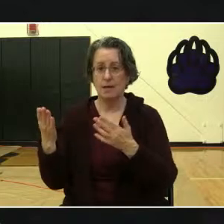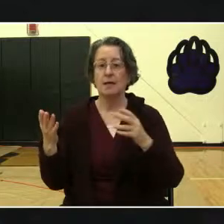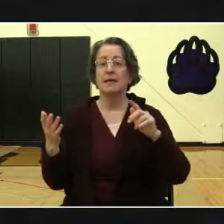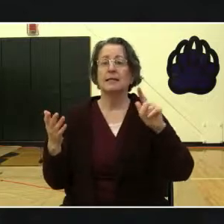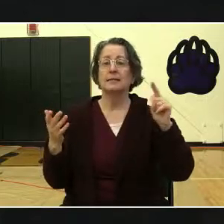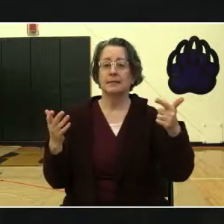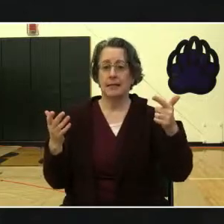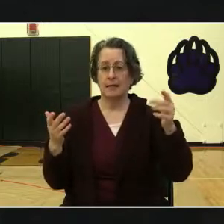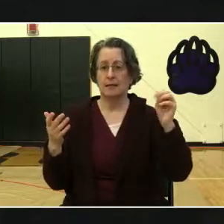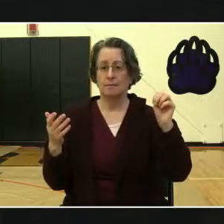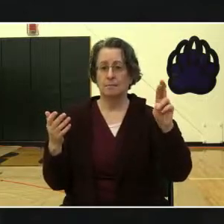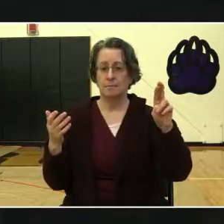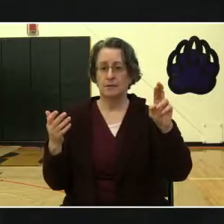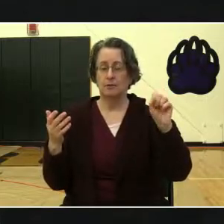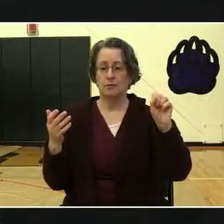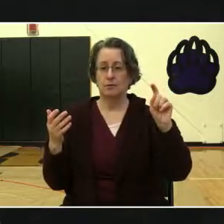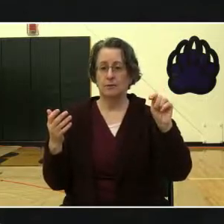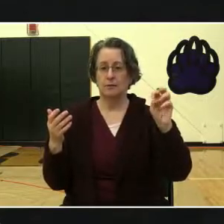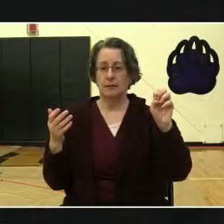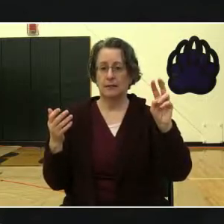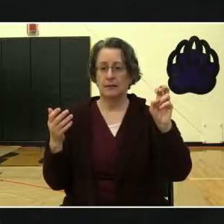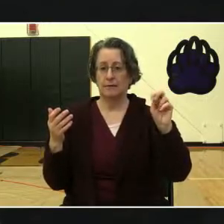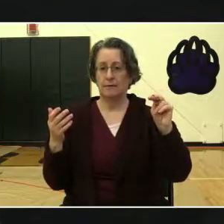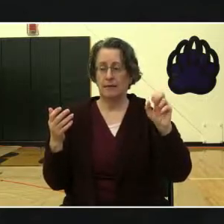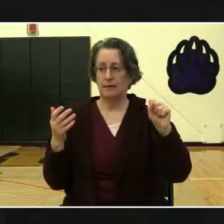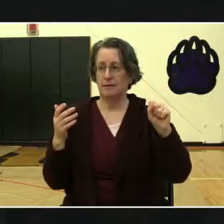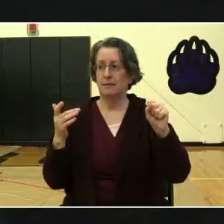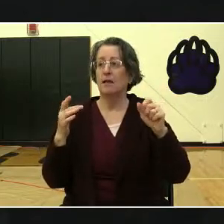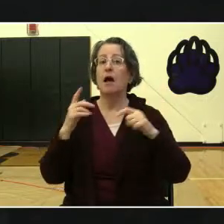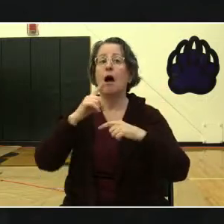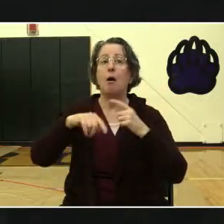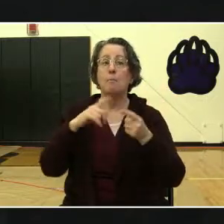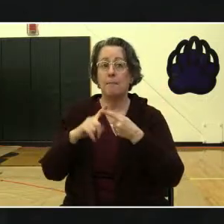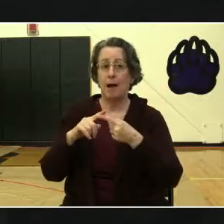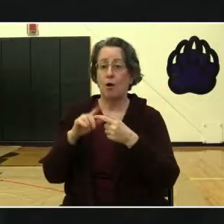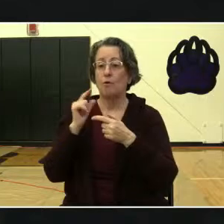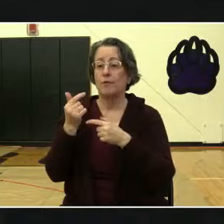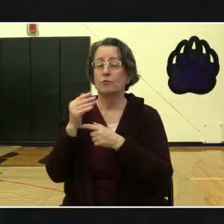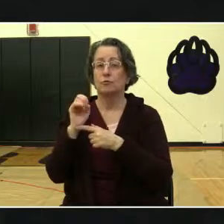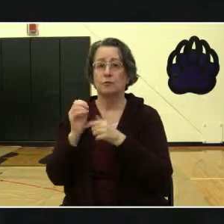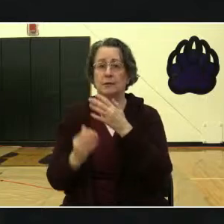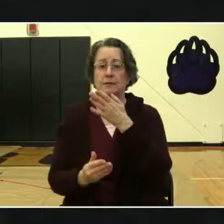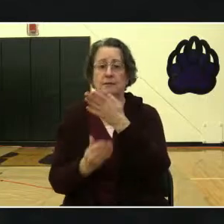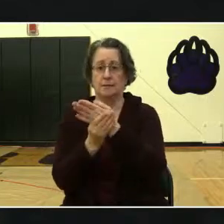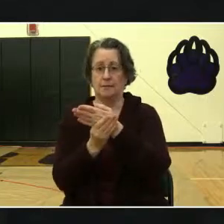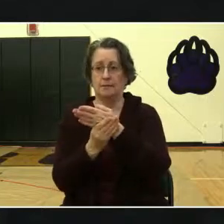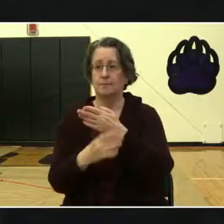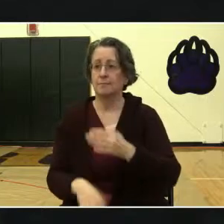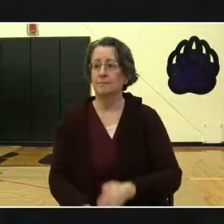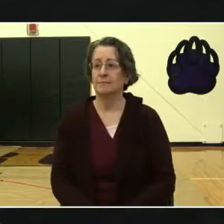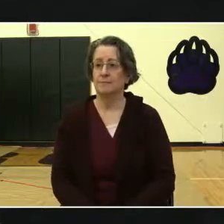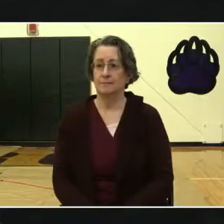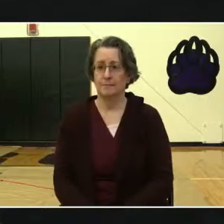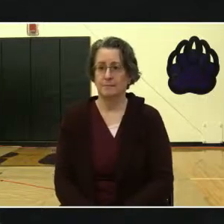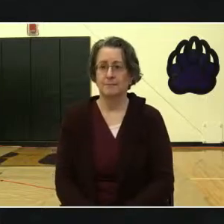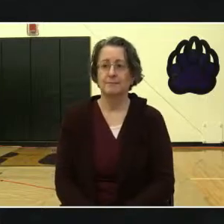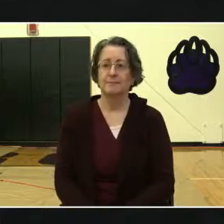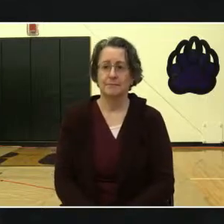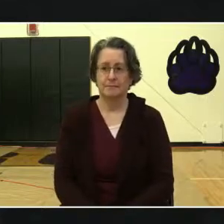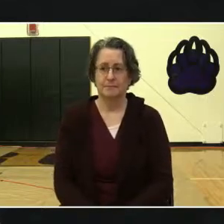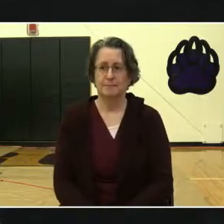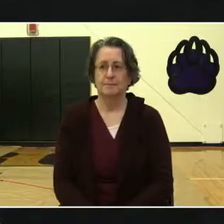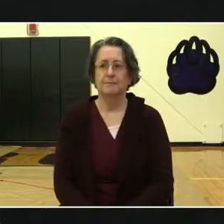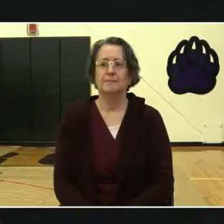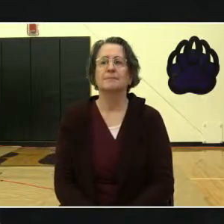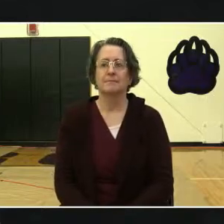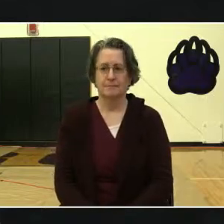on the grace Amendment Mr Stevens um that's non-debatable